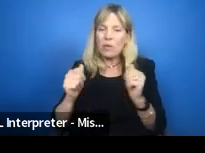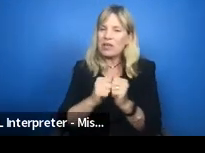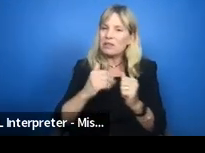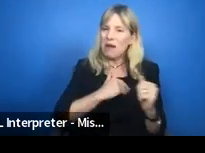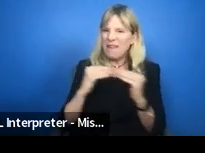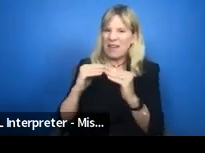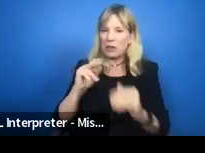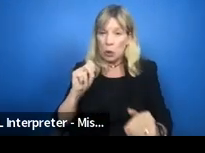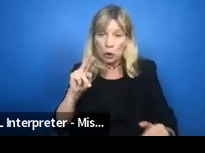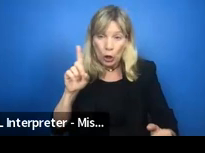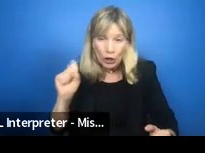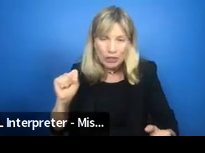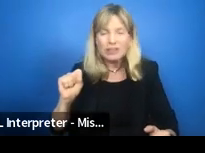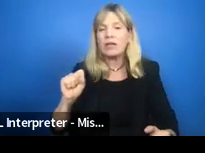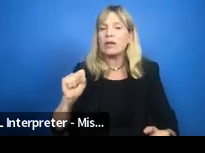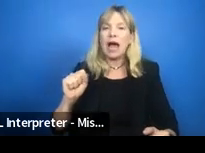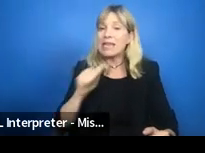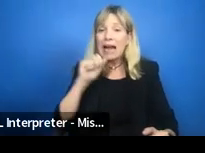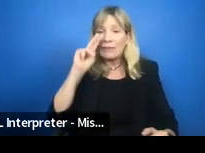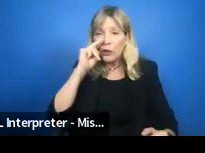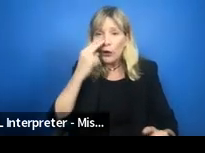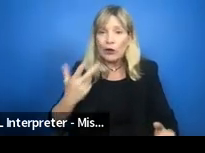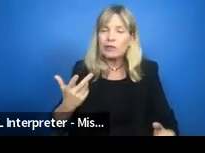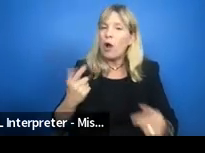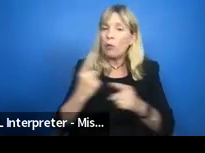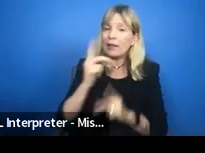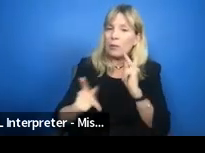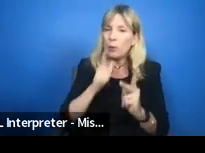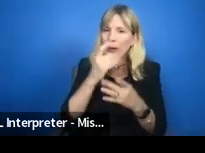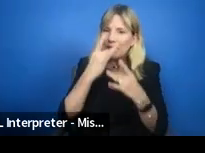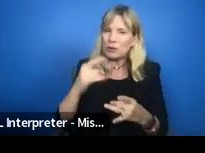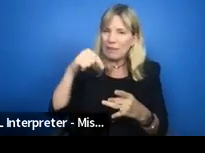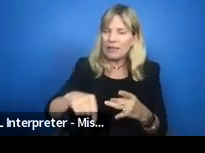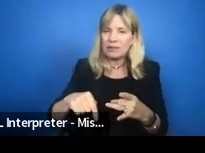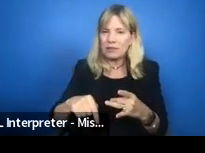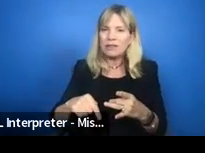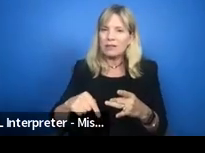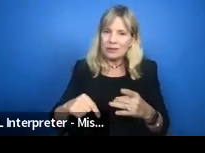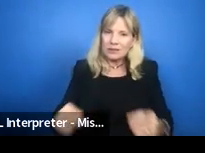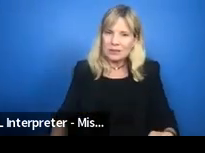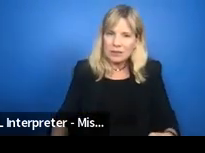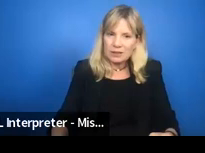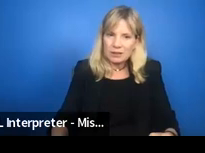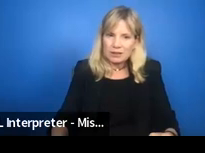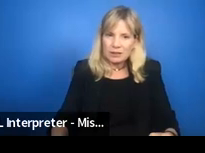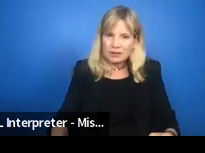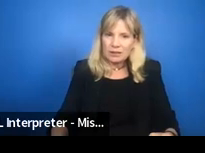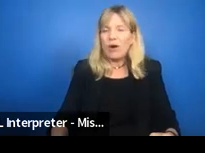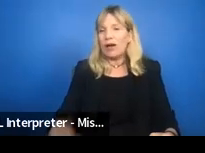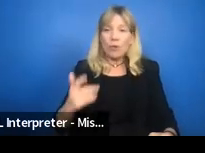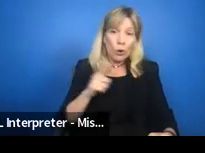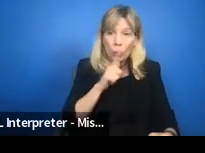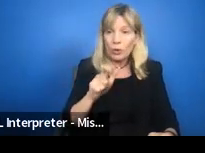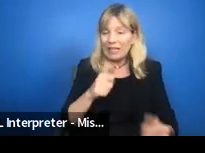fellow nerds, and not even nerds, just the regular people who are interested in this or need help. My heart is